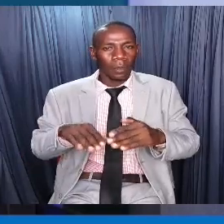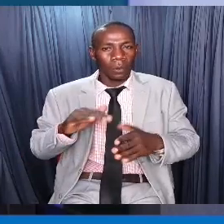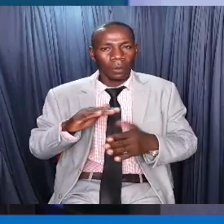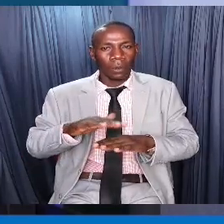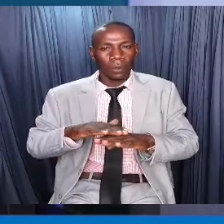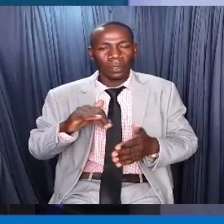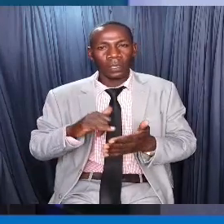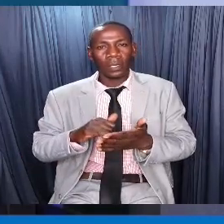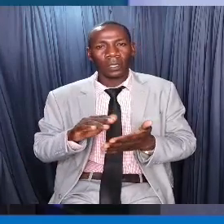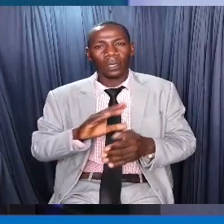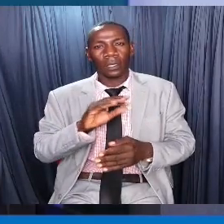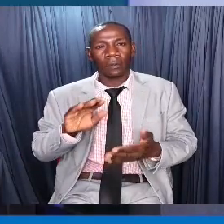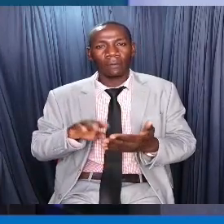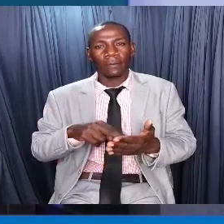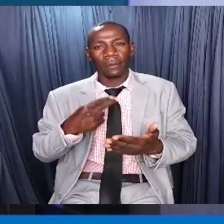see clearly.